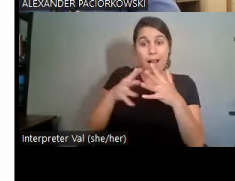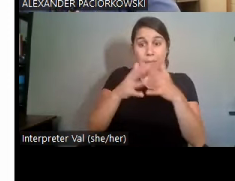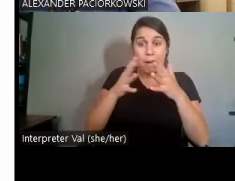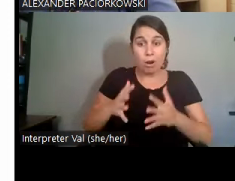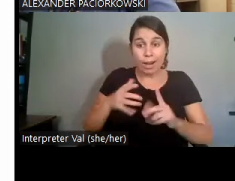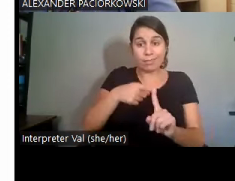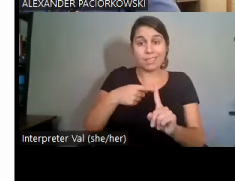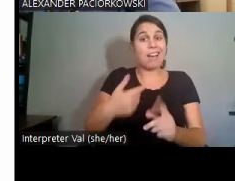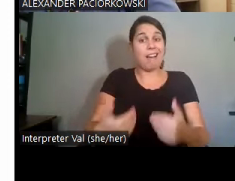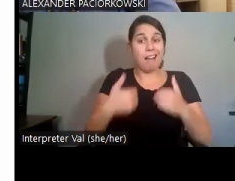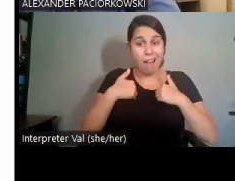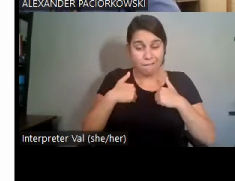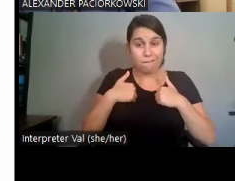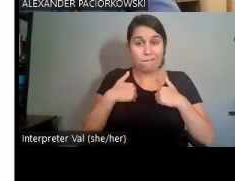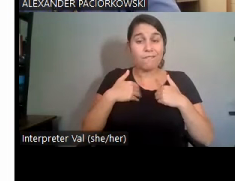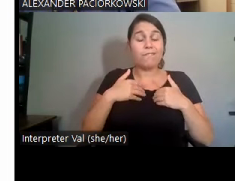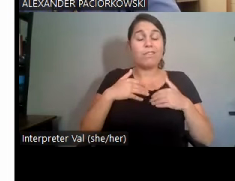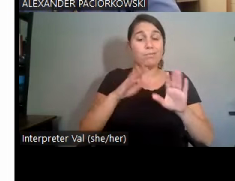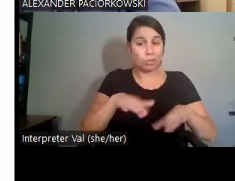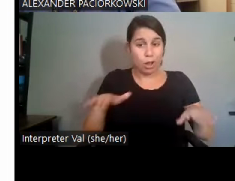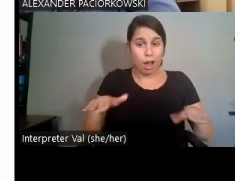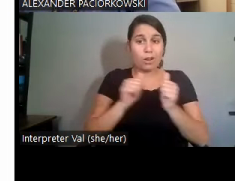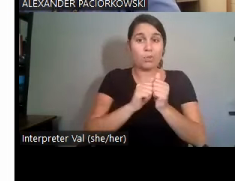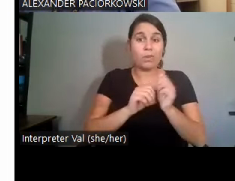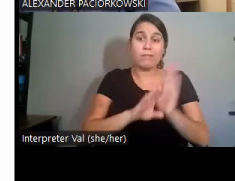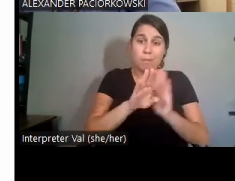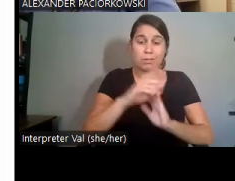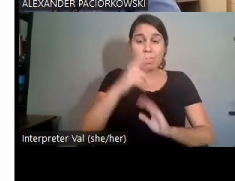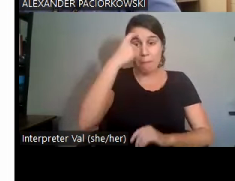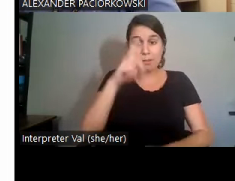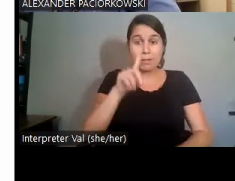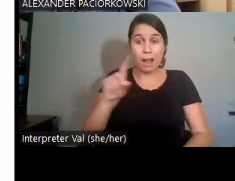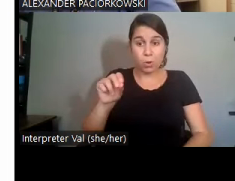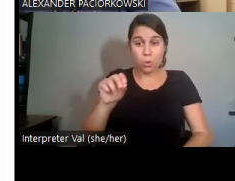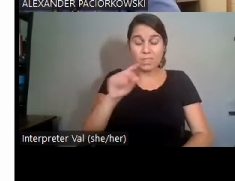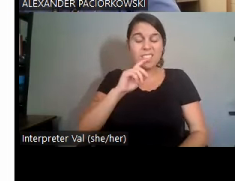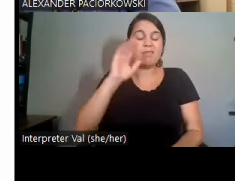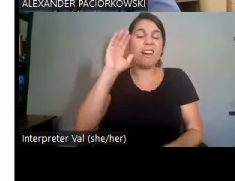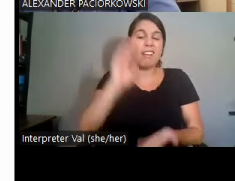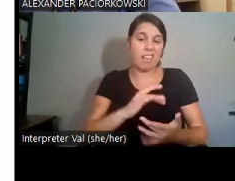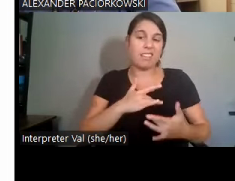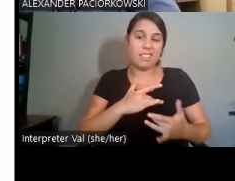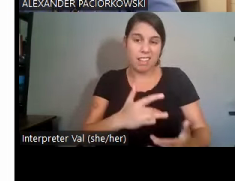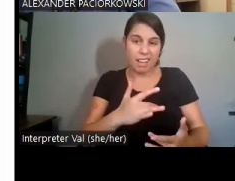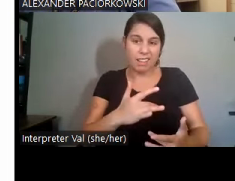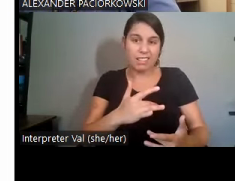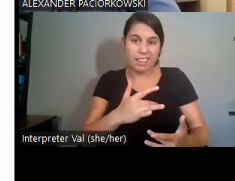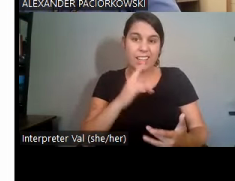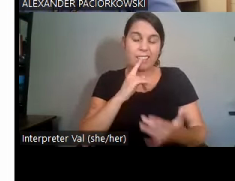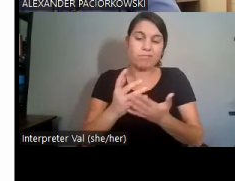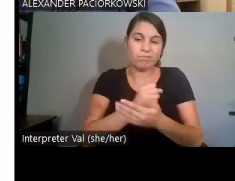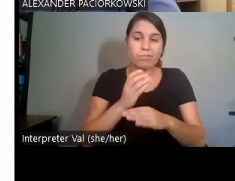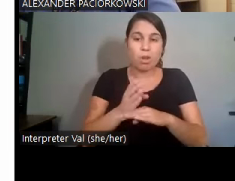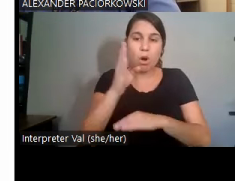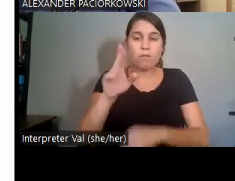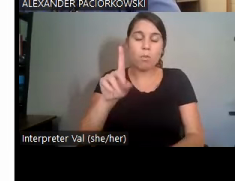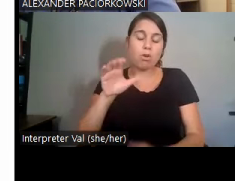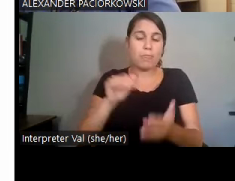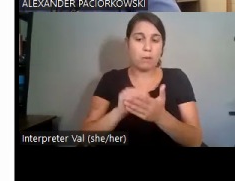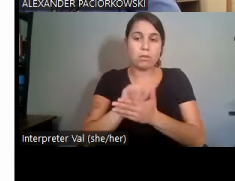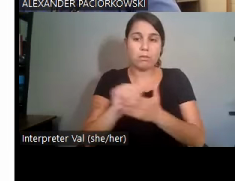a child with a developmental diagnosis are much less likely if you look at this column, to be earning over $100,000 or